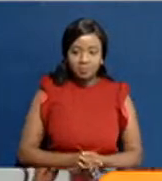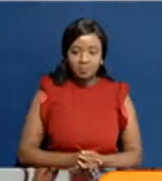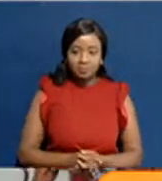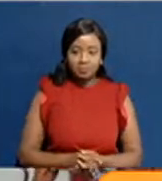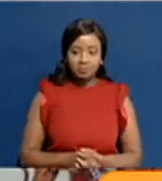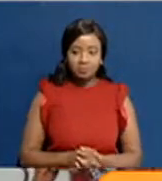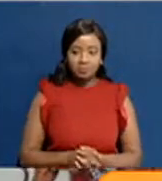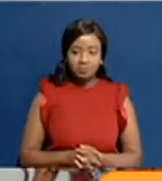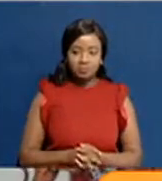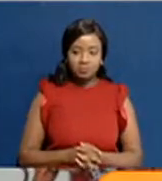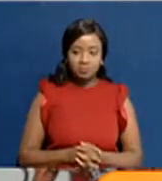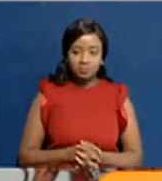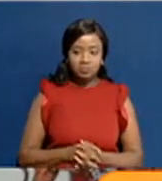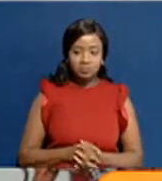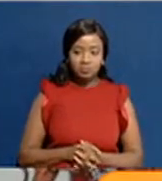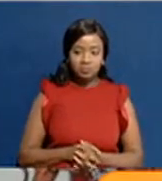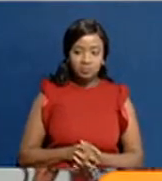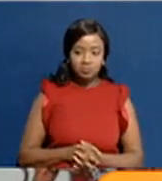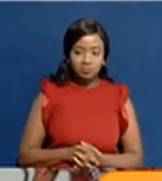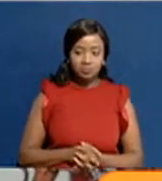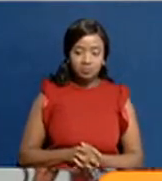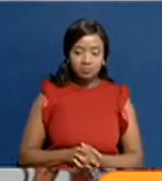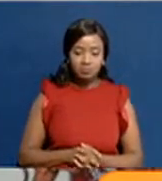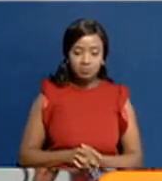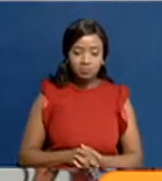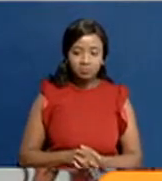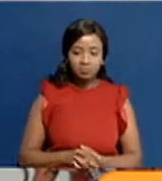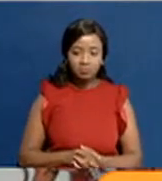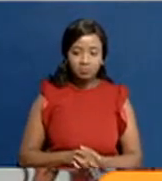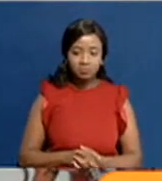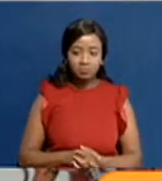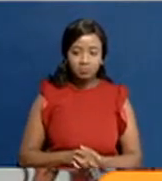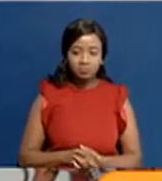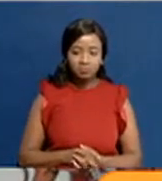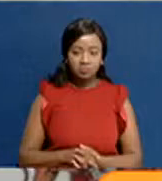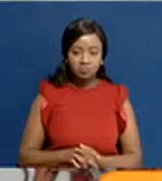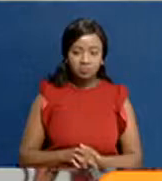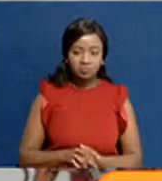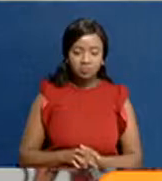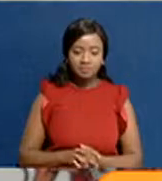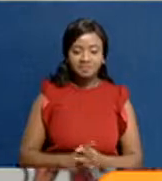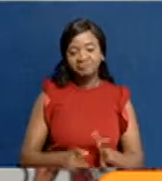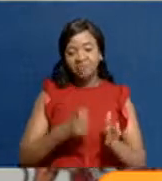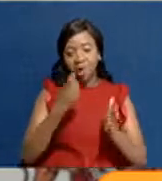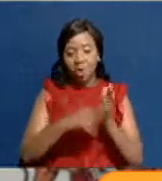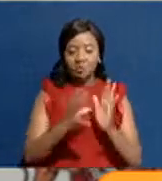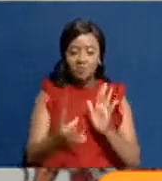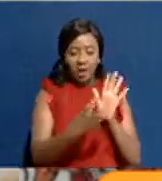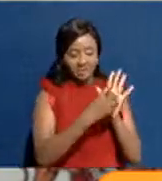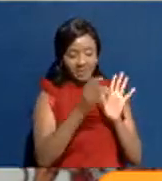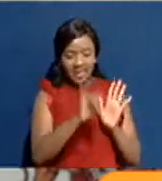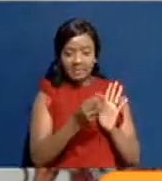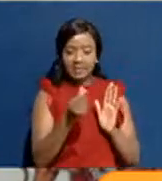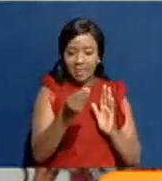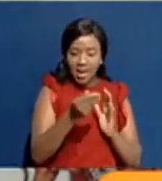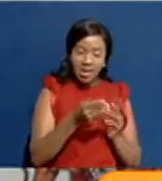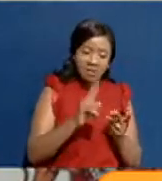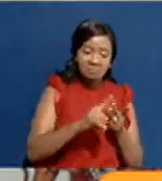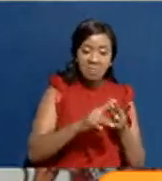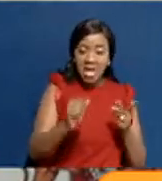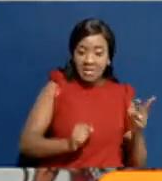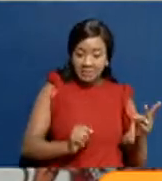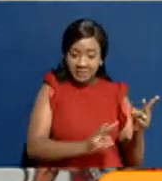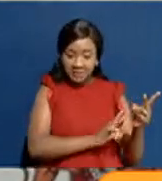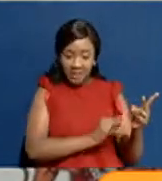The loss of funds, not as yet, except of course the cost of advertising for a tender, the cost of staff having